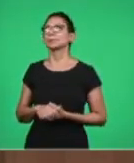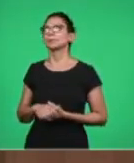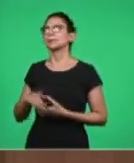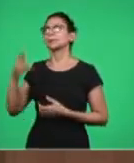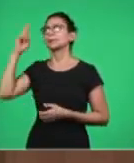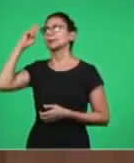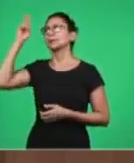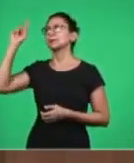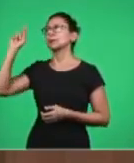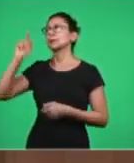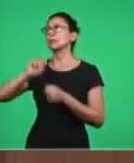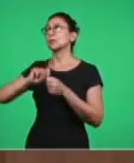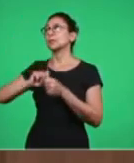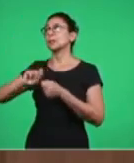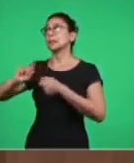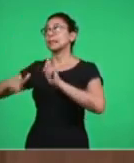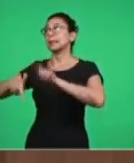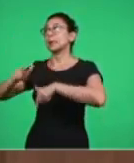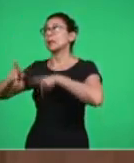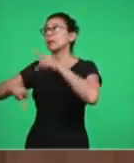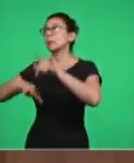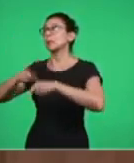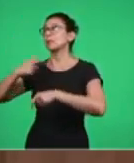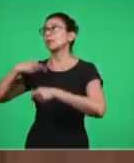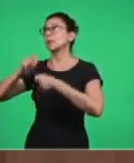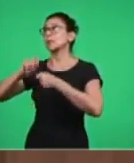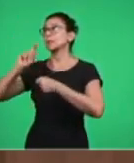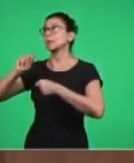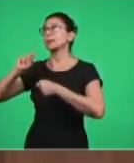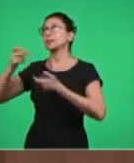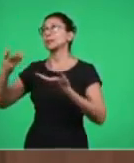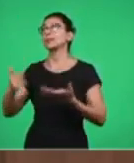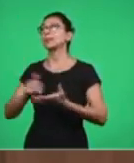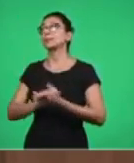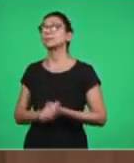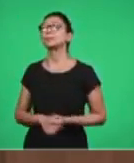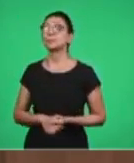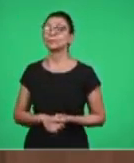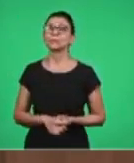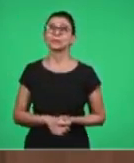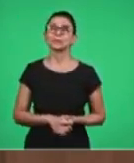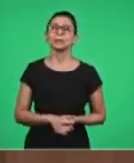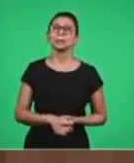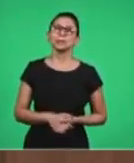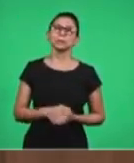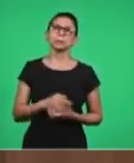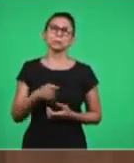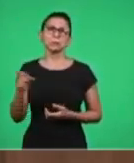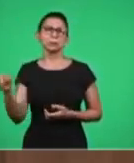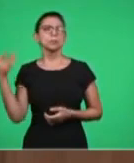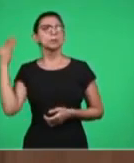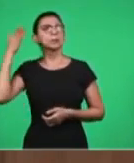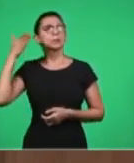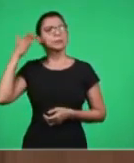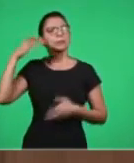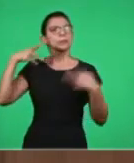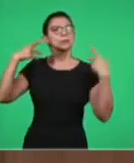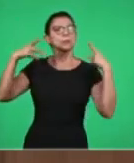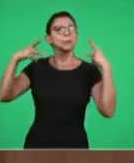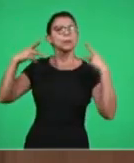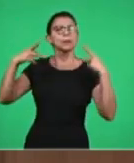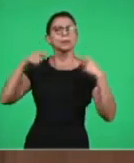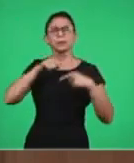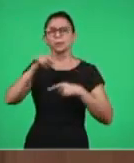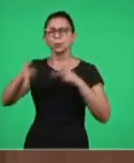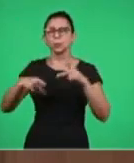asked, what are we going to do with Israel? We have been there all ago. We delivered a message. They were very